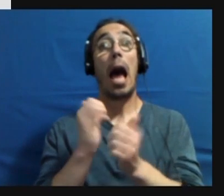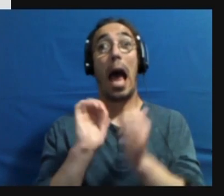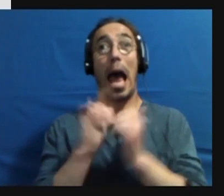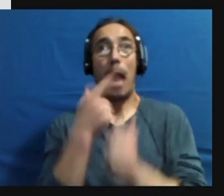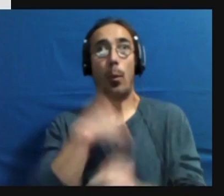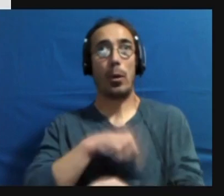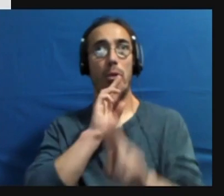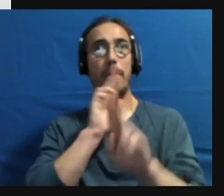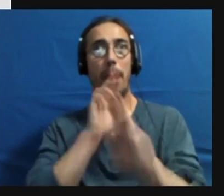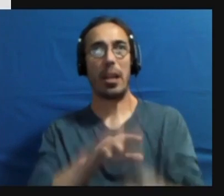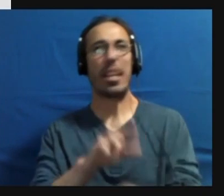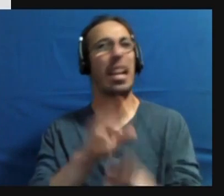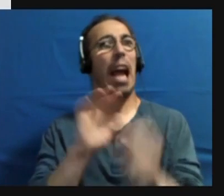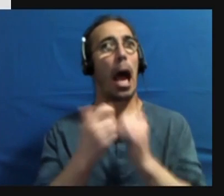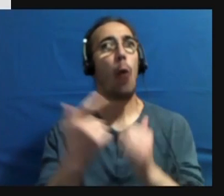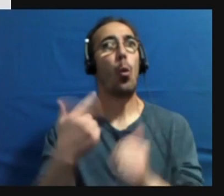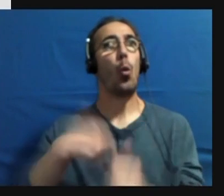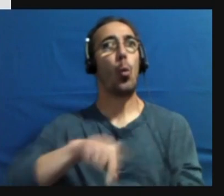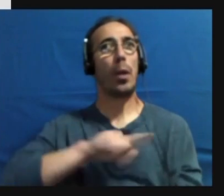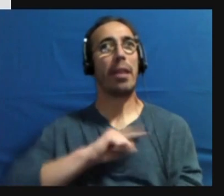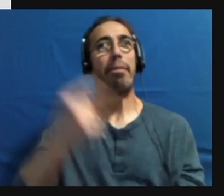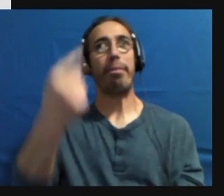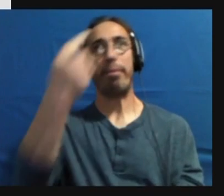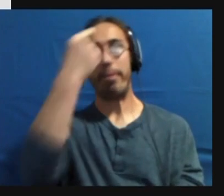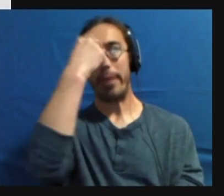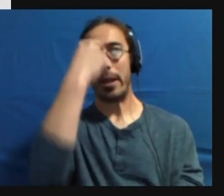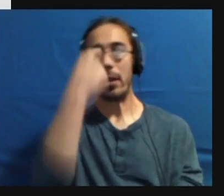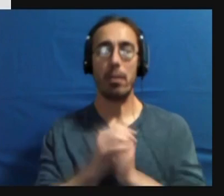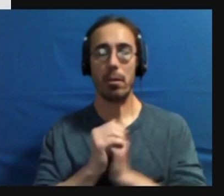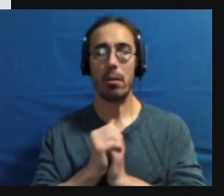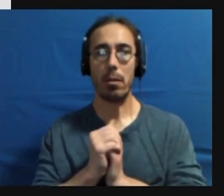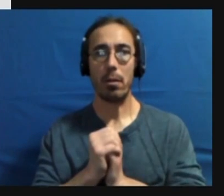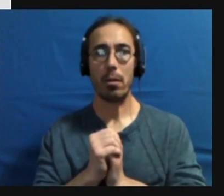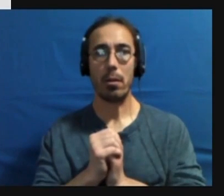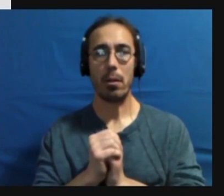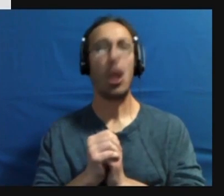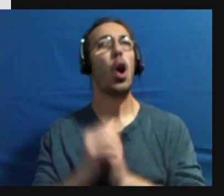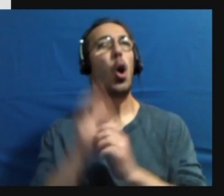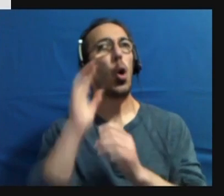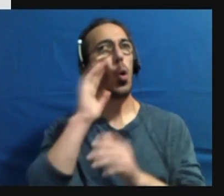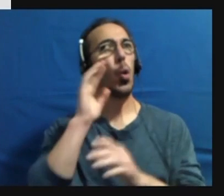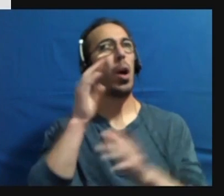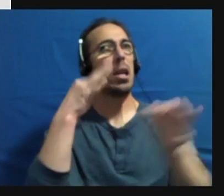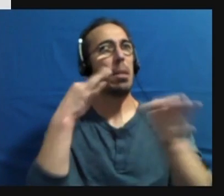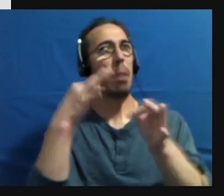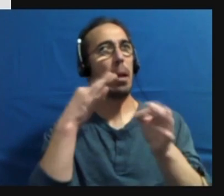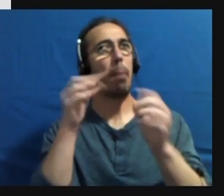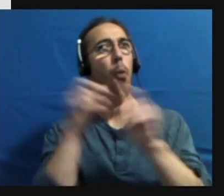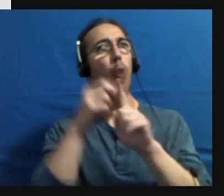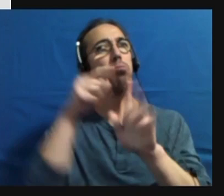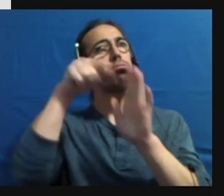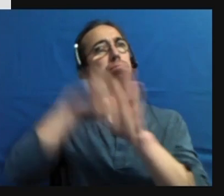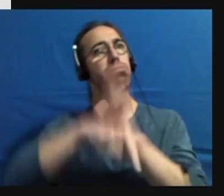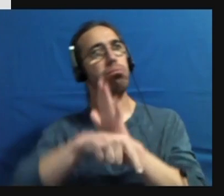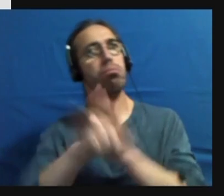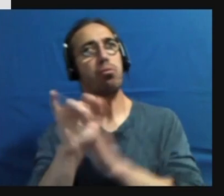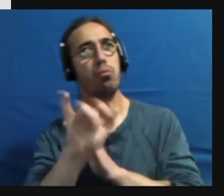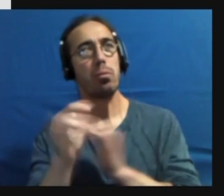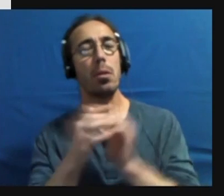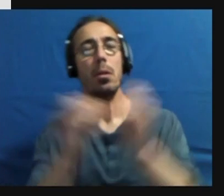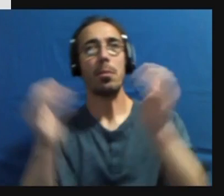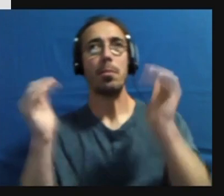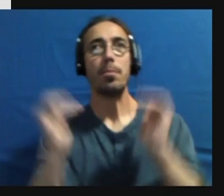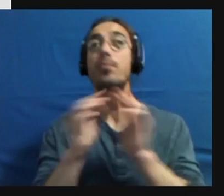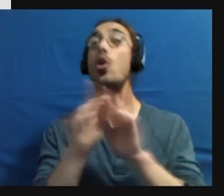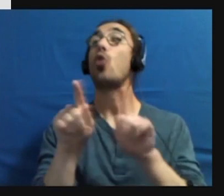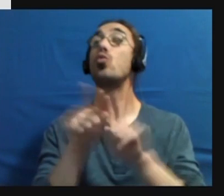the way that we think. And again, we'll get into this a little bit further down the line. Then we have